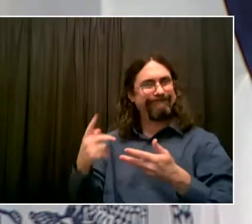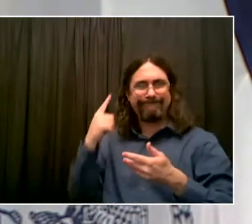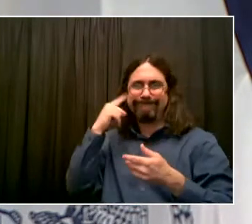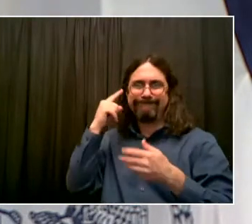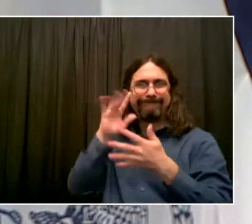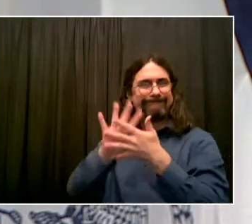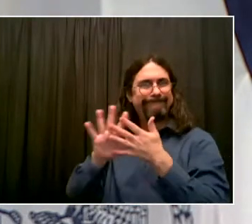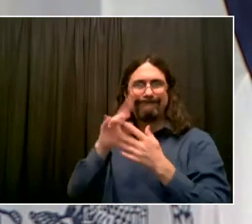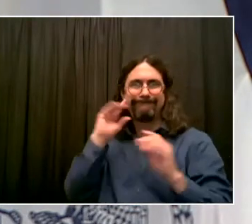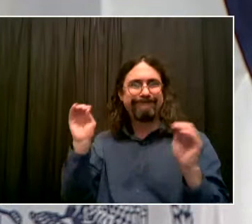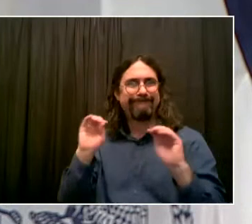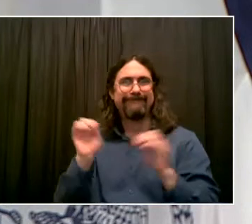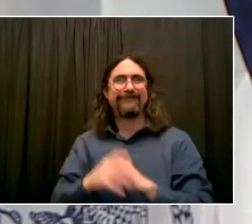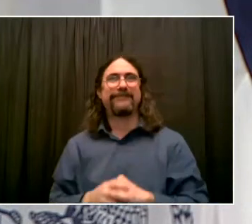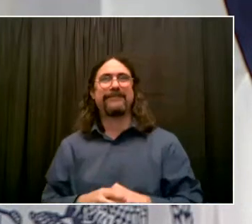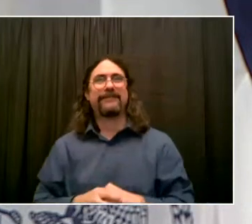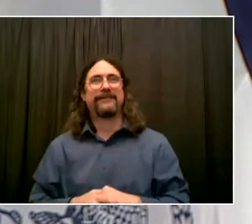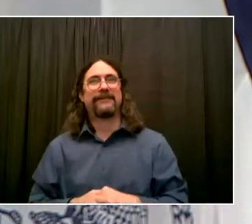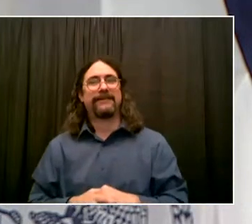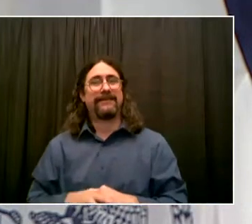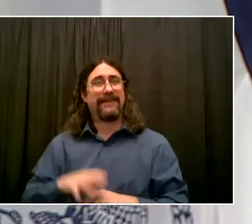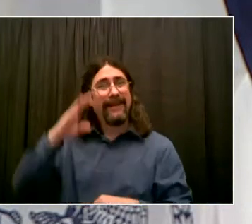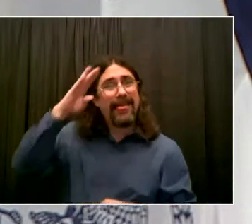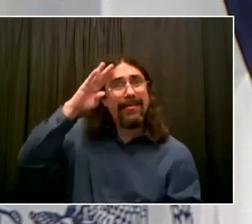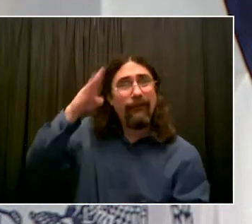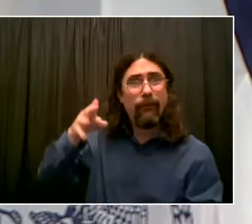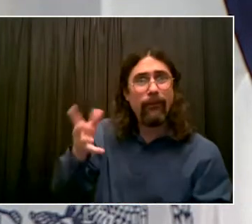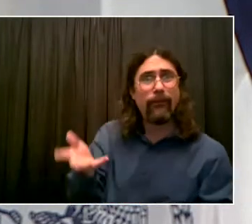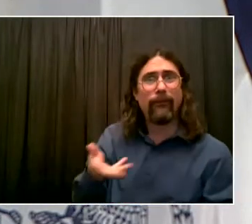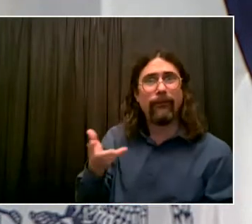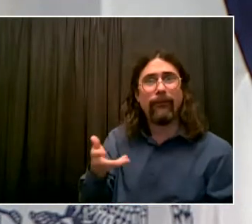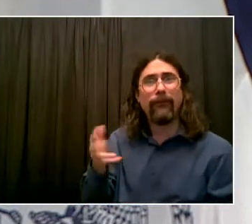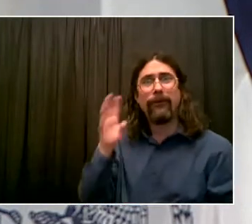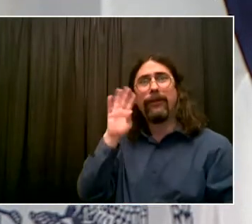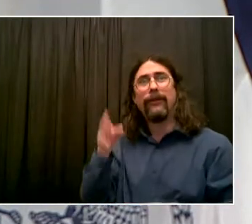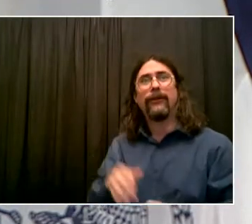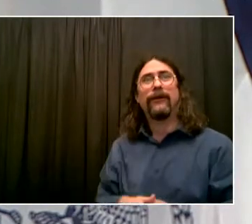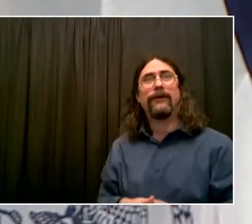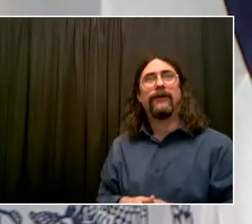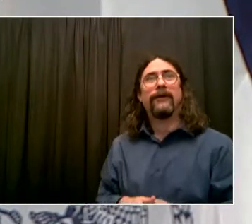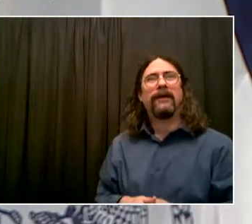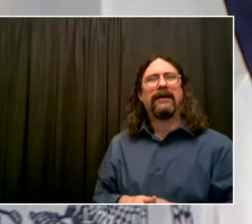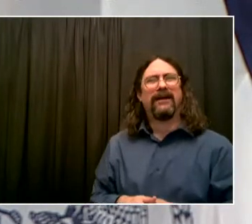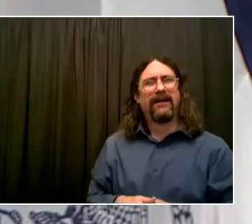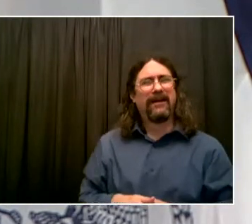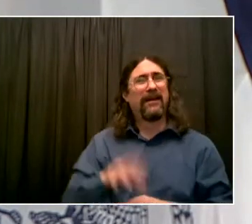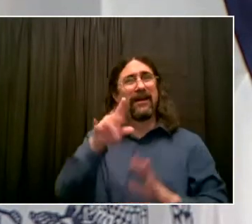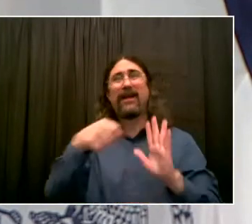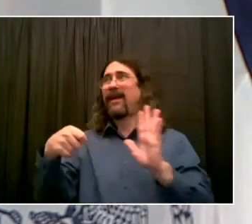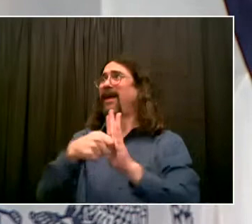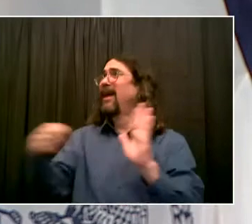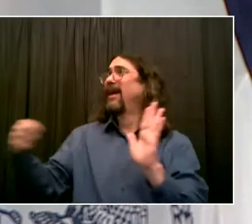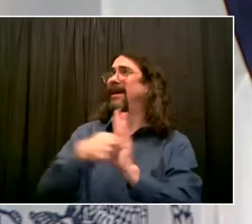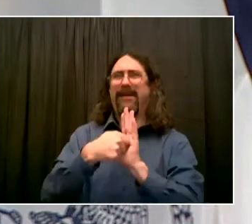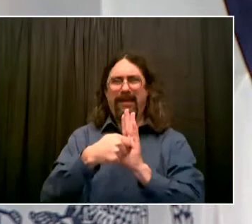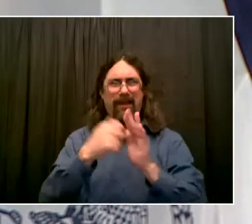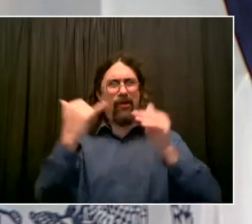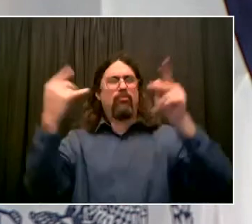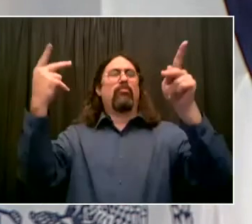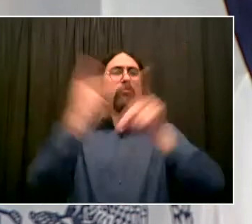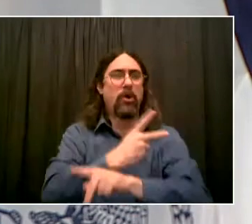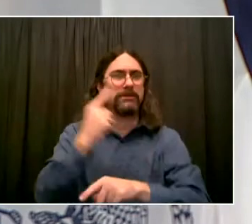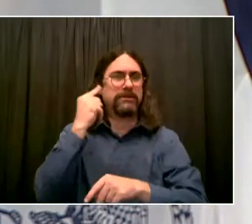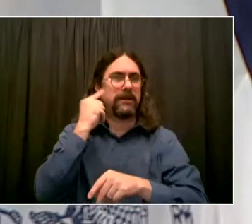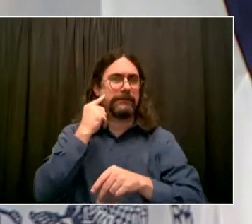Andrew? Yeah, we're not moving the right direction here. Andrew, can you hear us? Back to me. Yes, I hear you. Can you